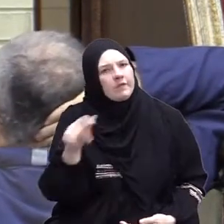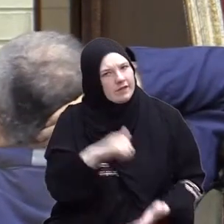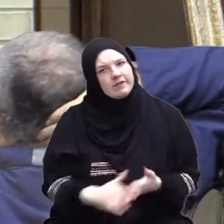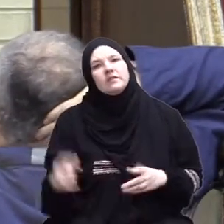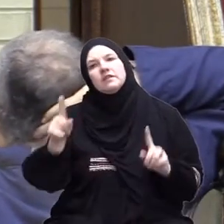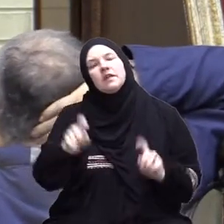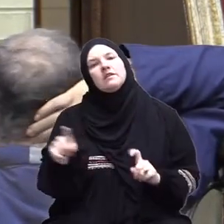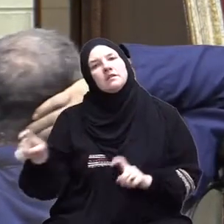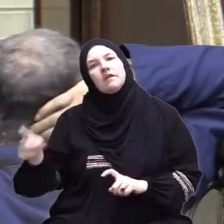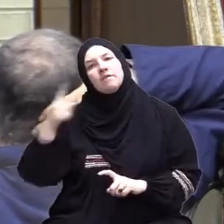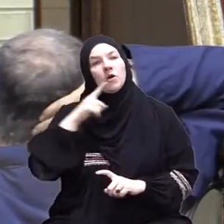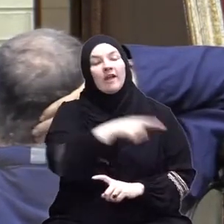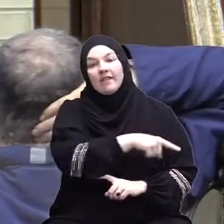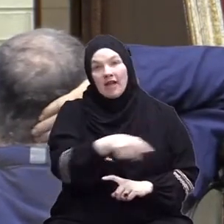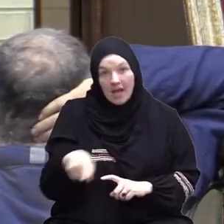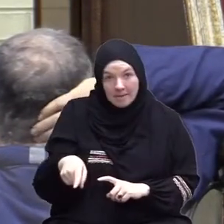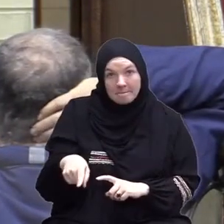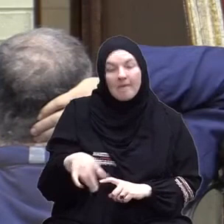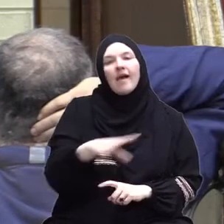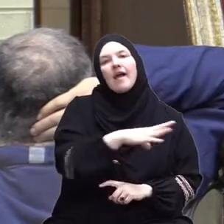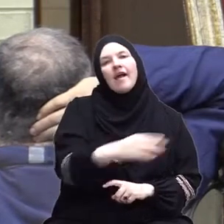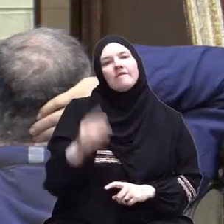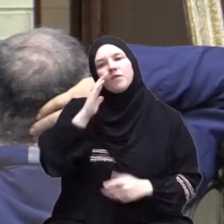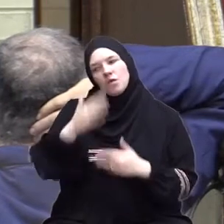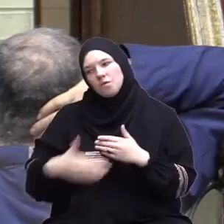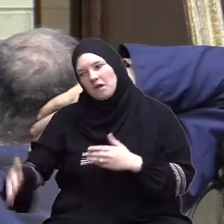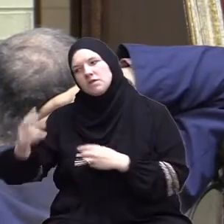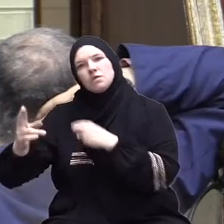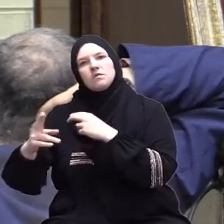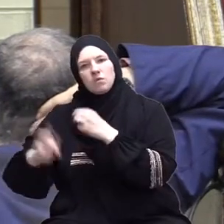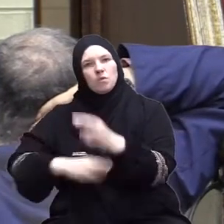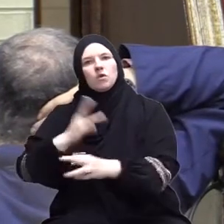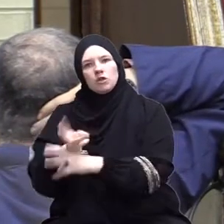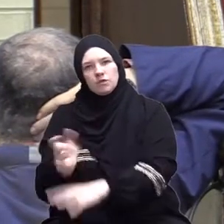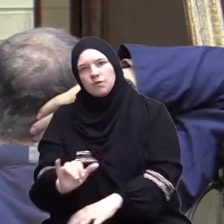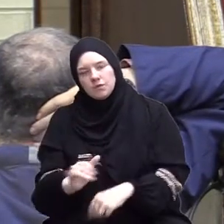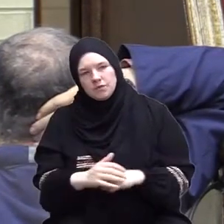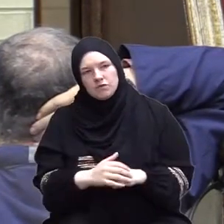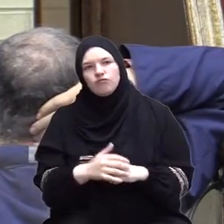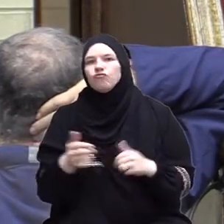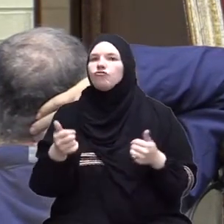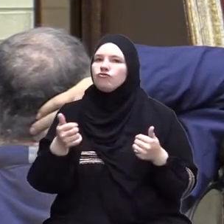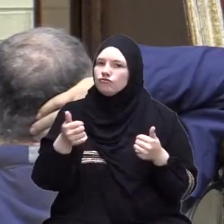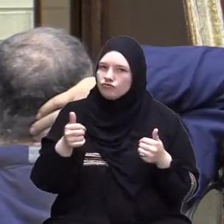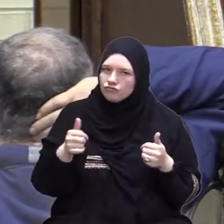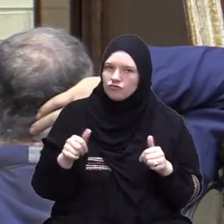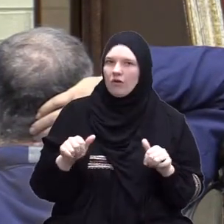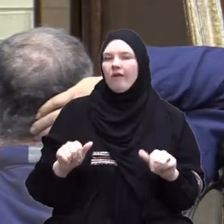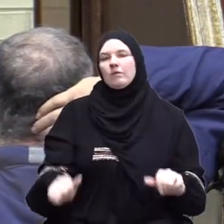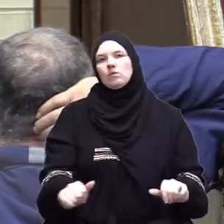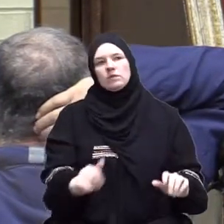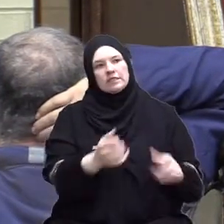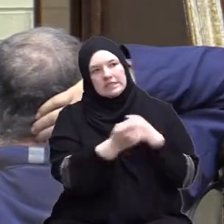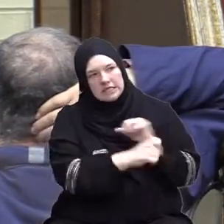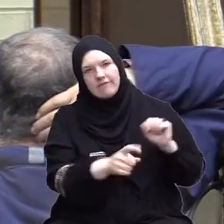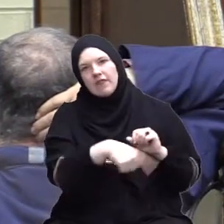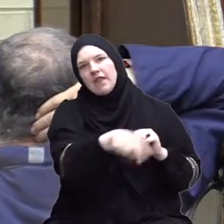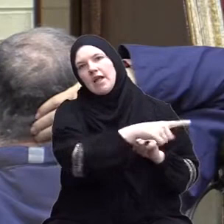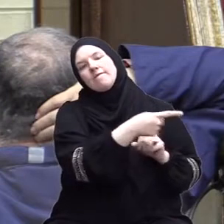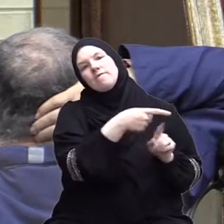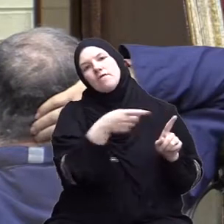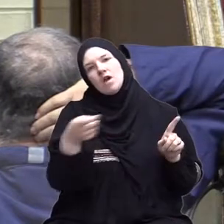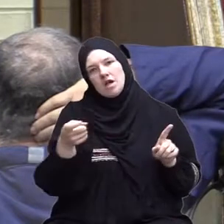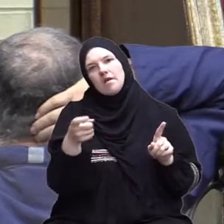test for them and for the rest of humanity to try to recover them from the